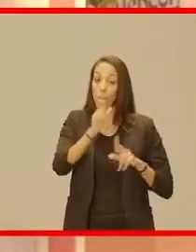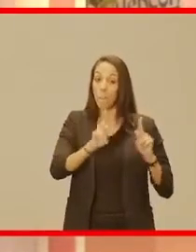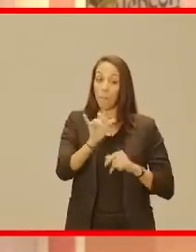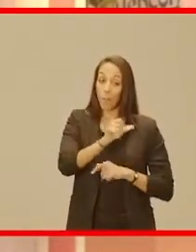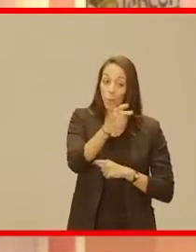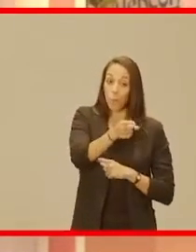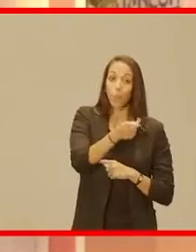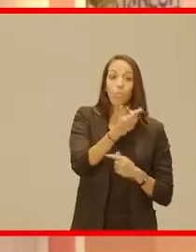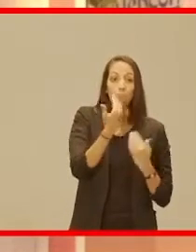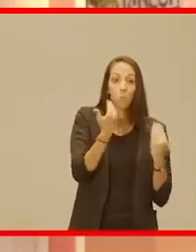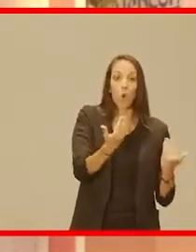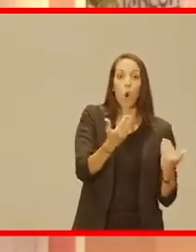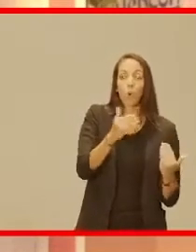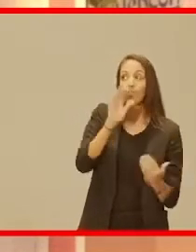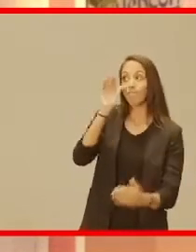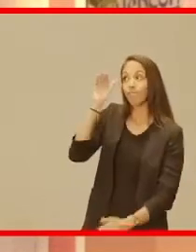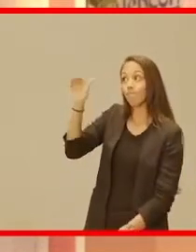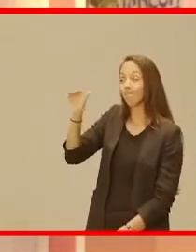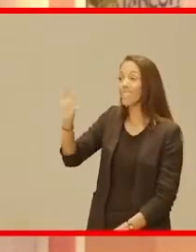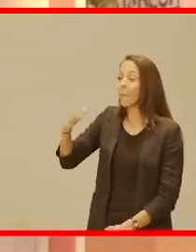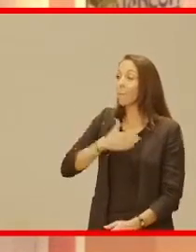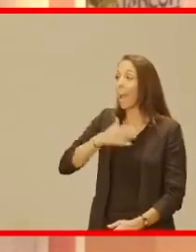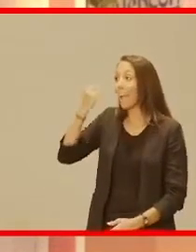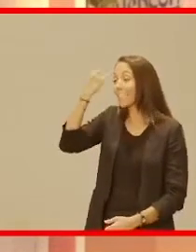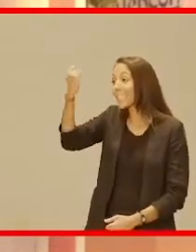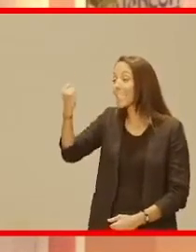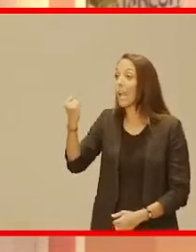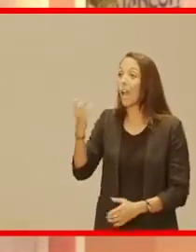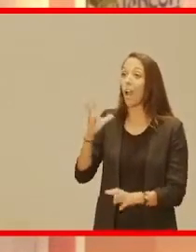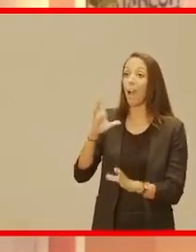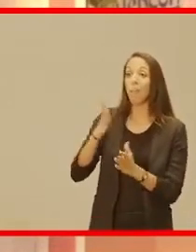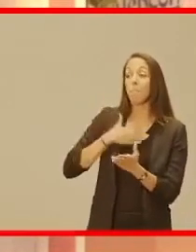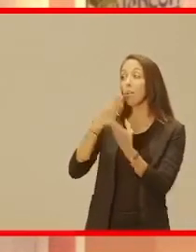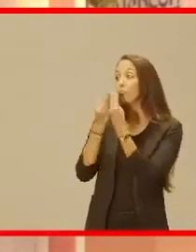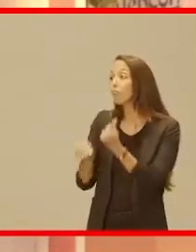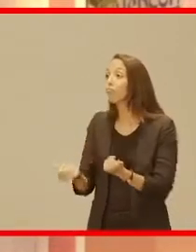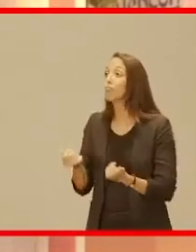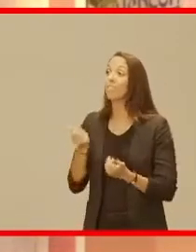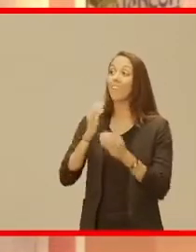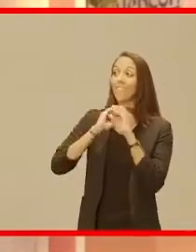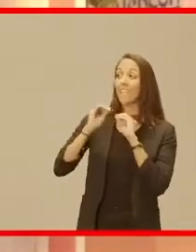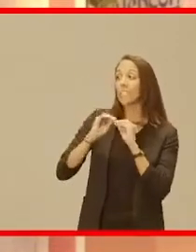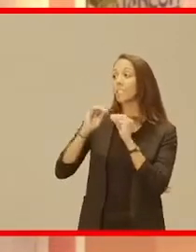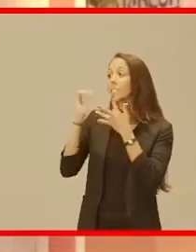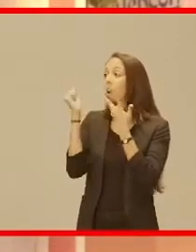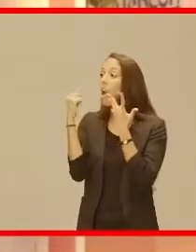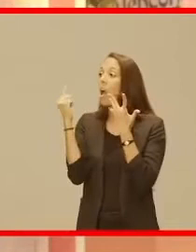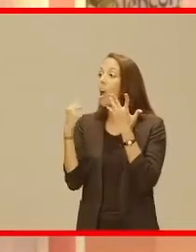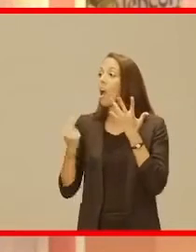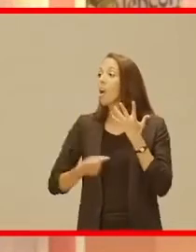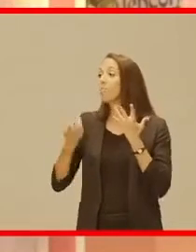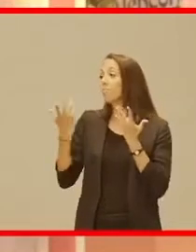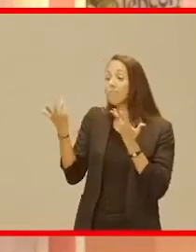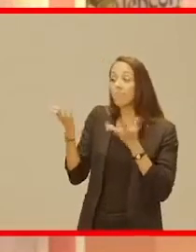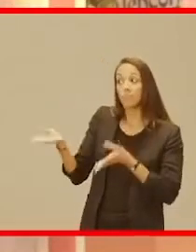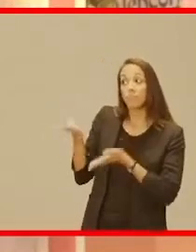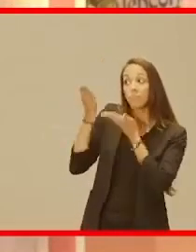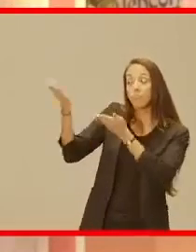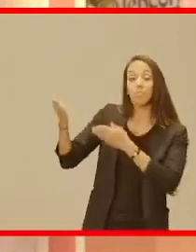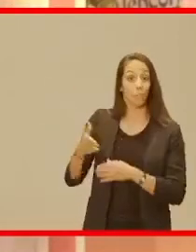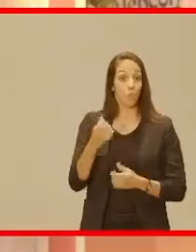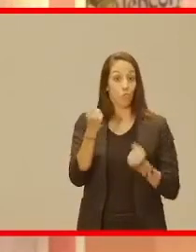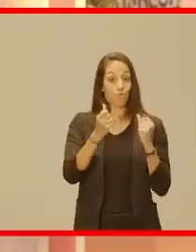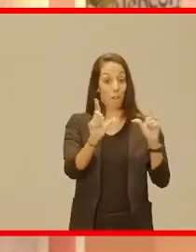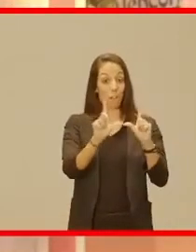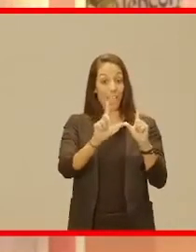forward and say, you know, I have this idea of maybe how, you know, we can fix this. And maybe it's not, maybe the driver's license isn't the answer.